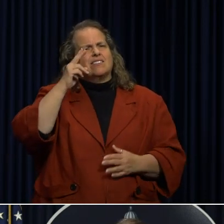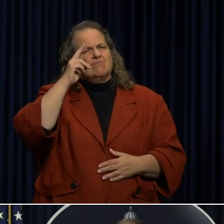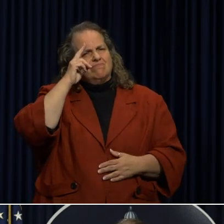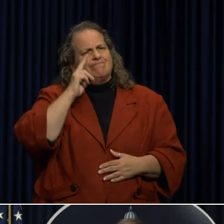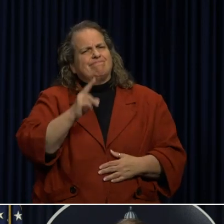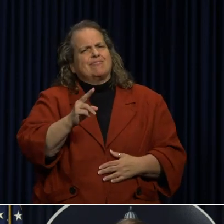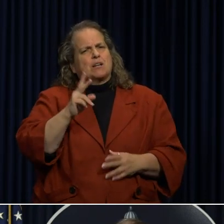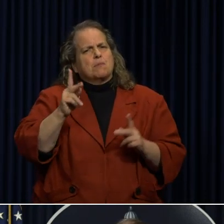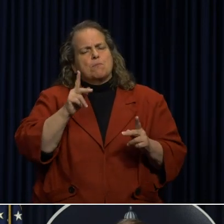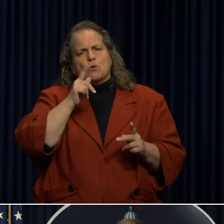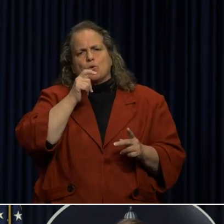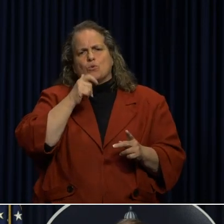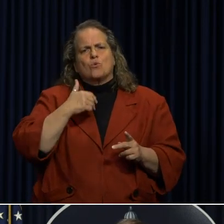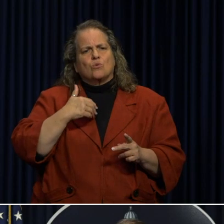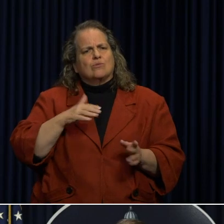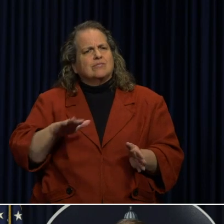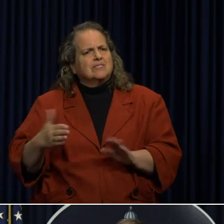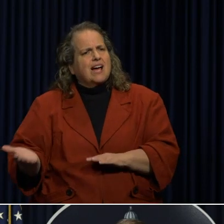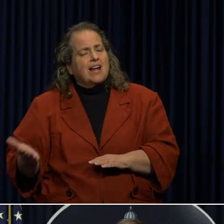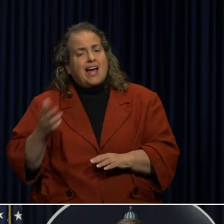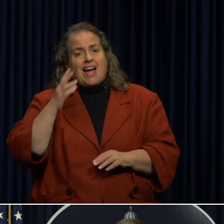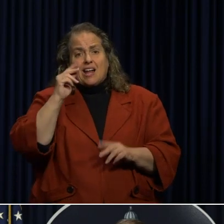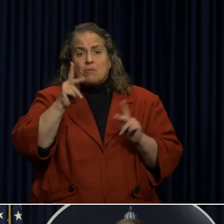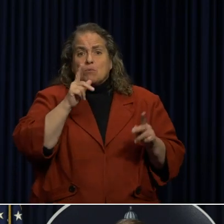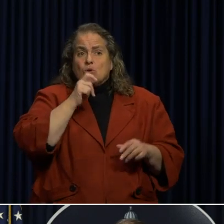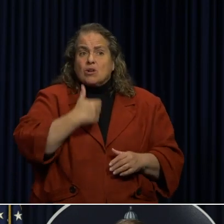alone and that aren't